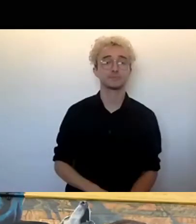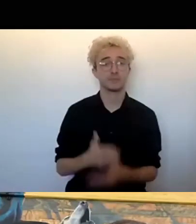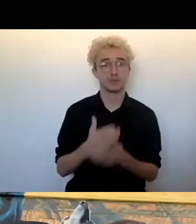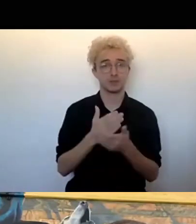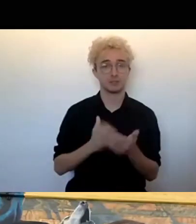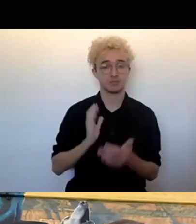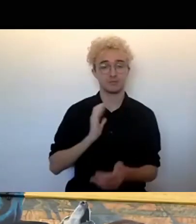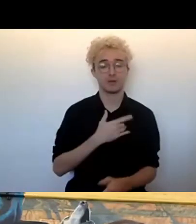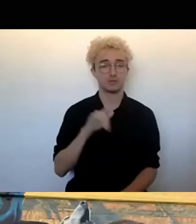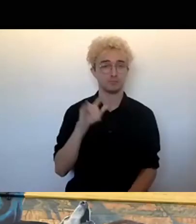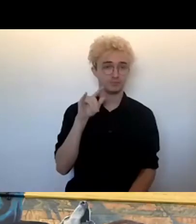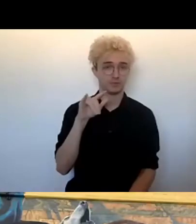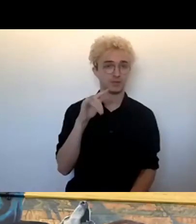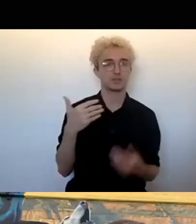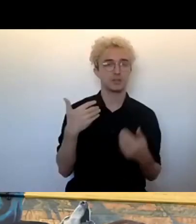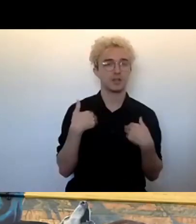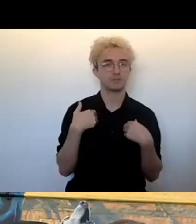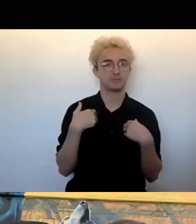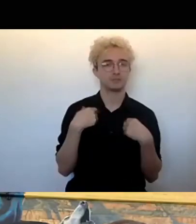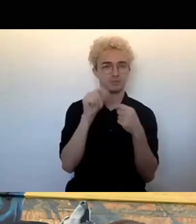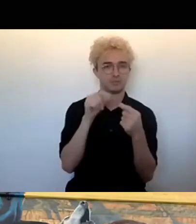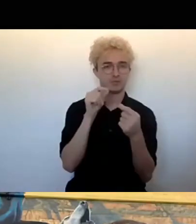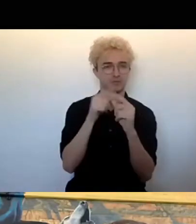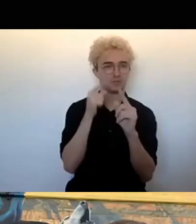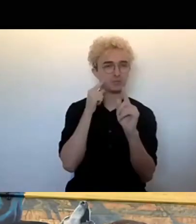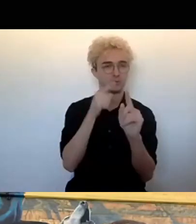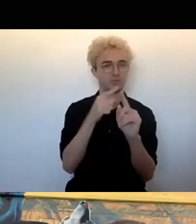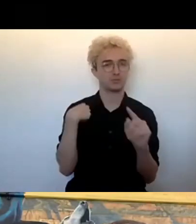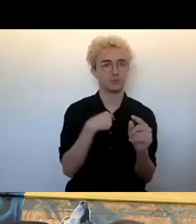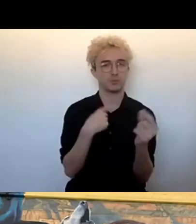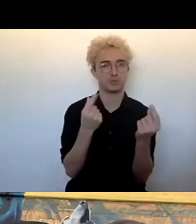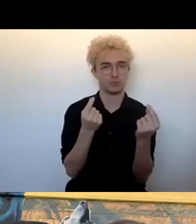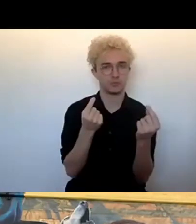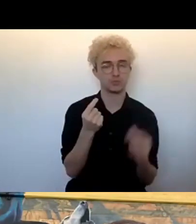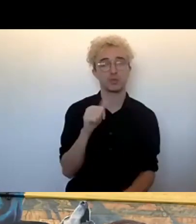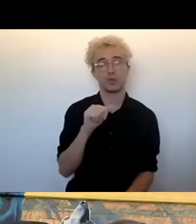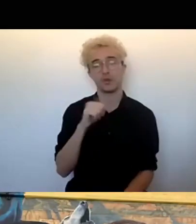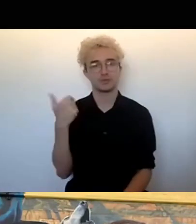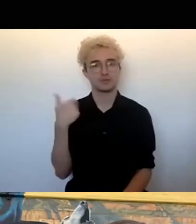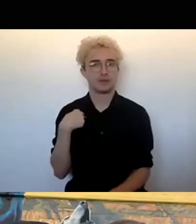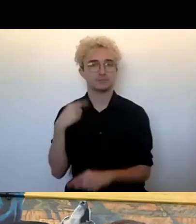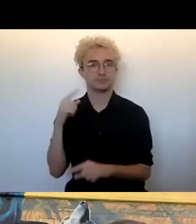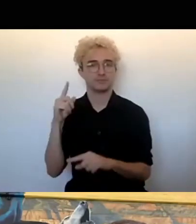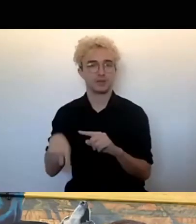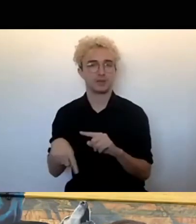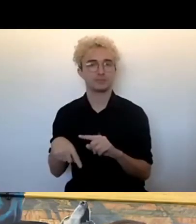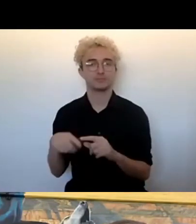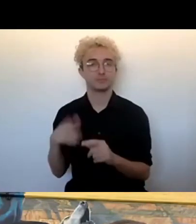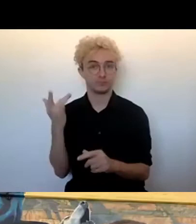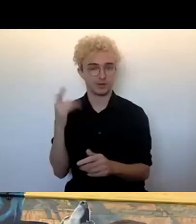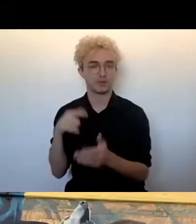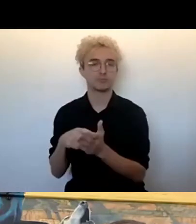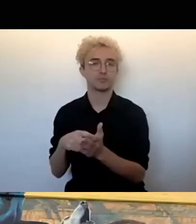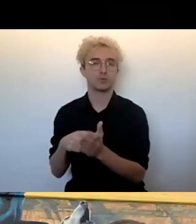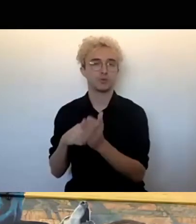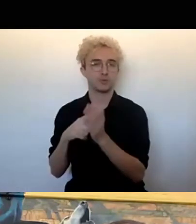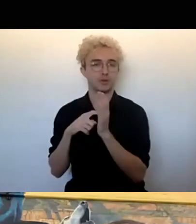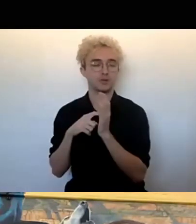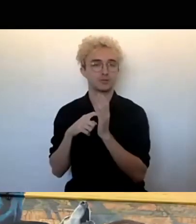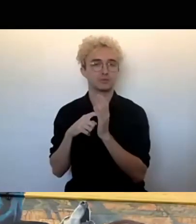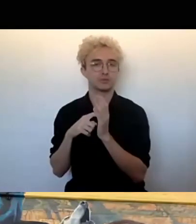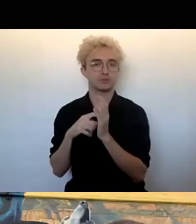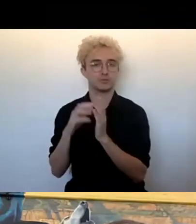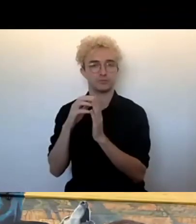missions that we can do. Other missions I can't do because it requires removing a door for